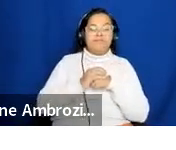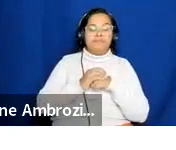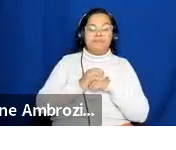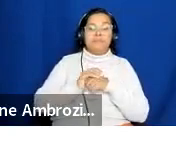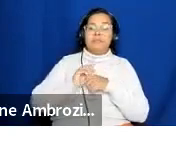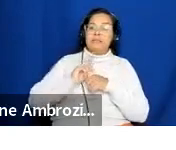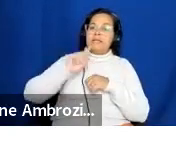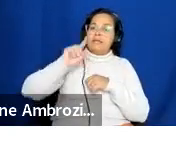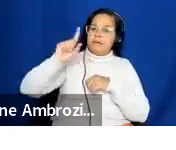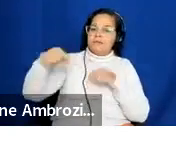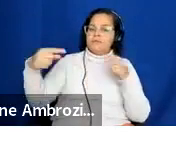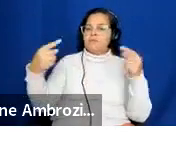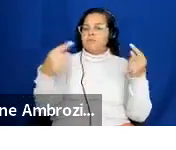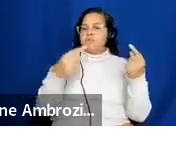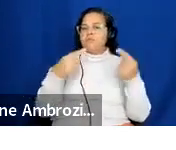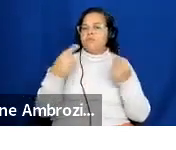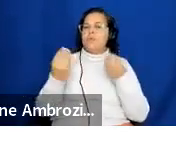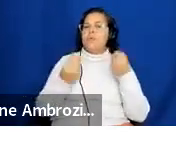So,